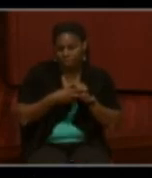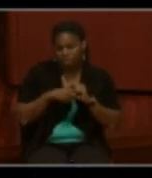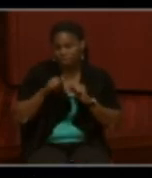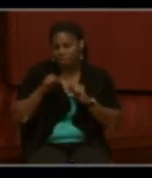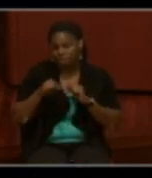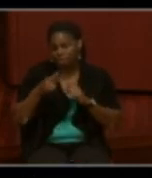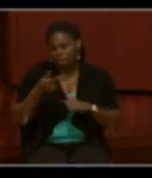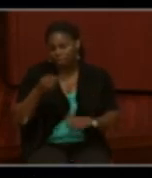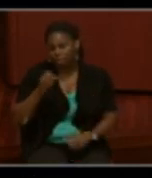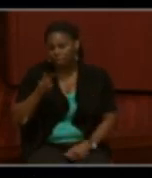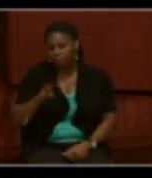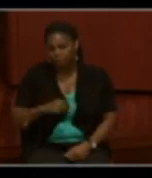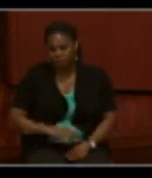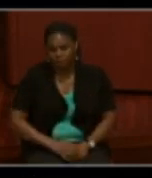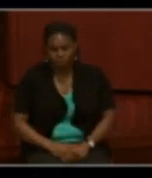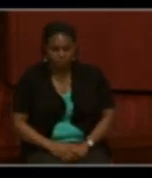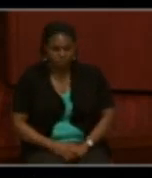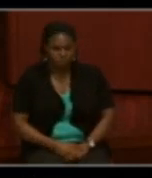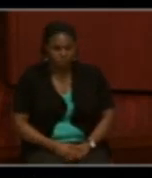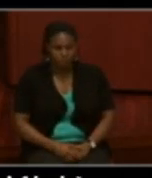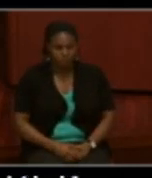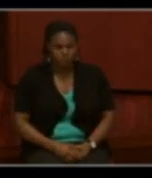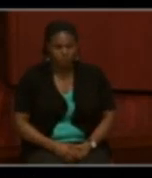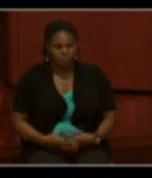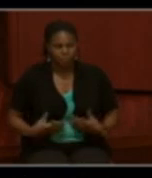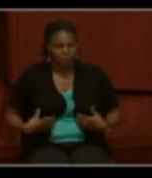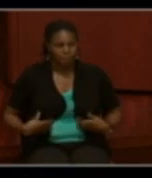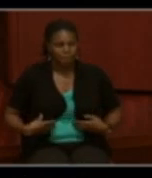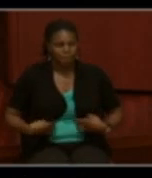archives.gov. Okay.